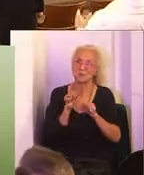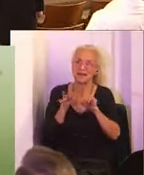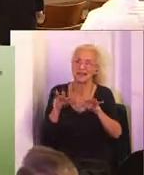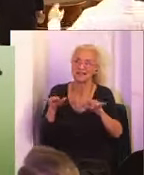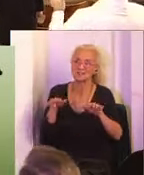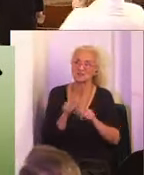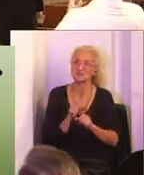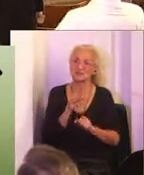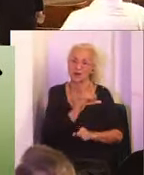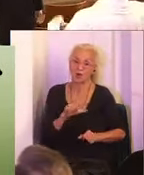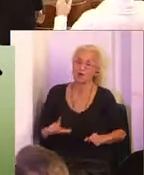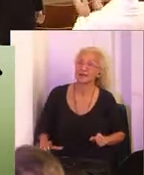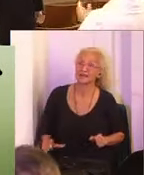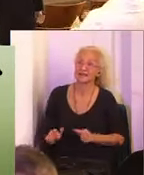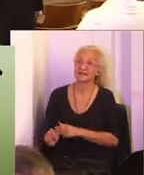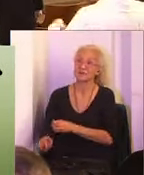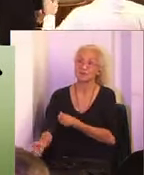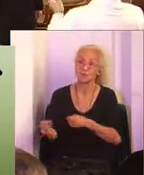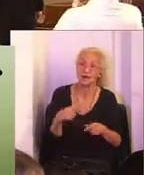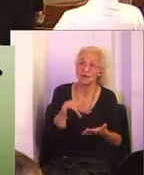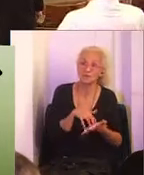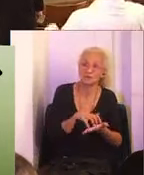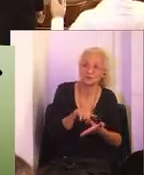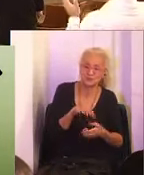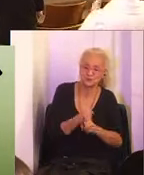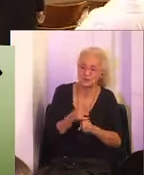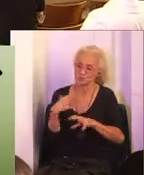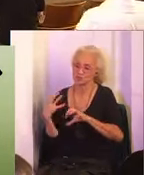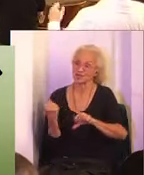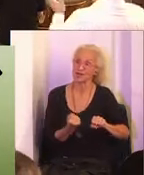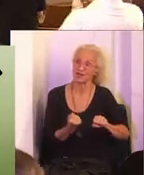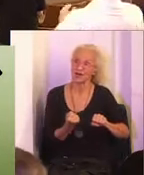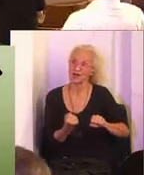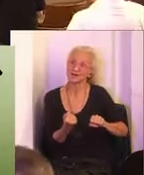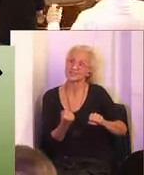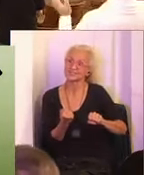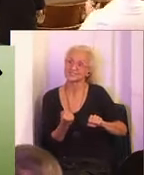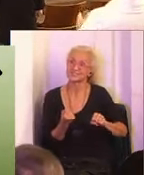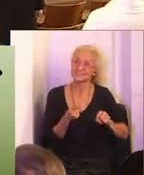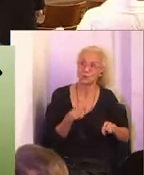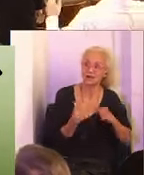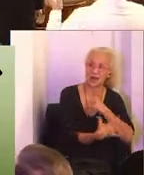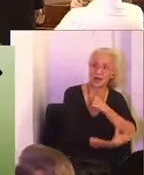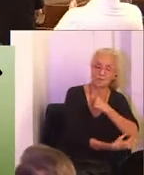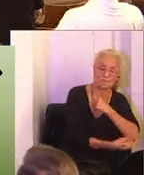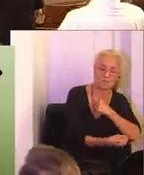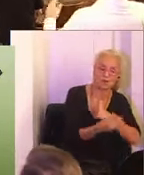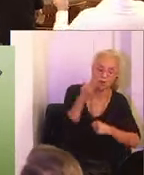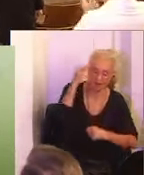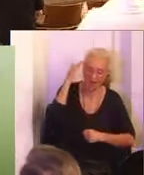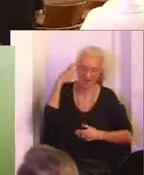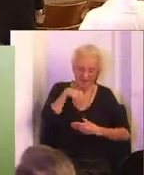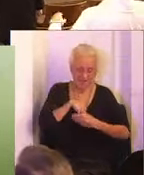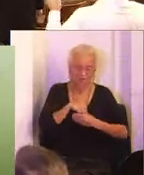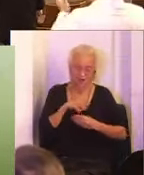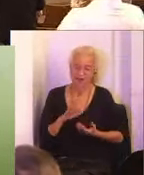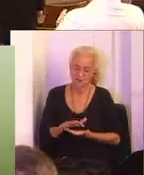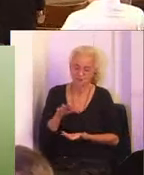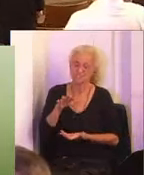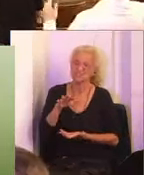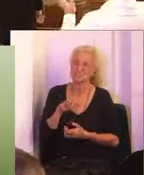will bless you, Lord. When I am weak, you make me strong. When I'm poor, I